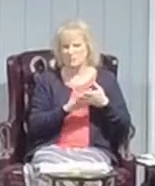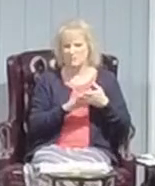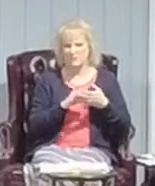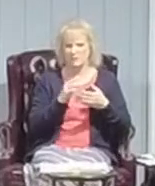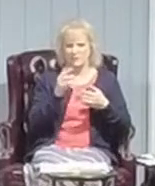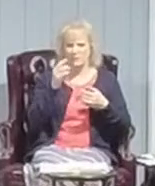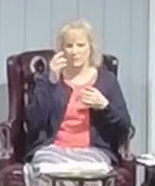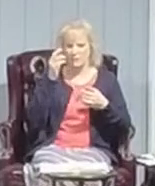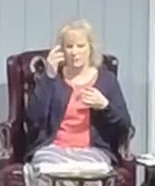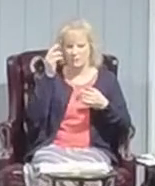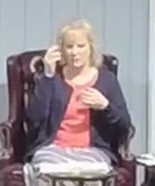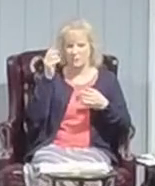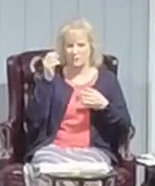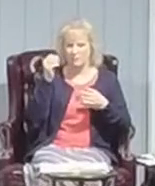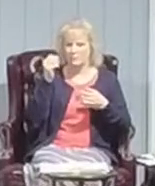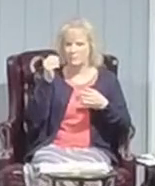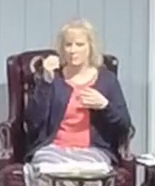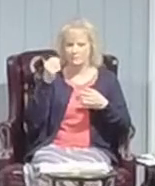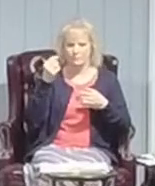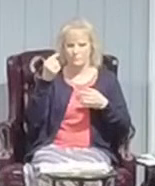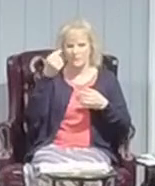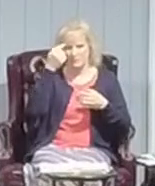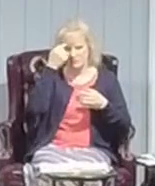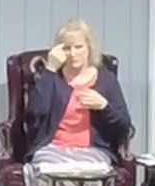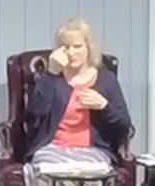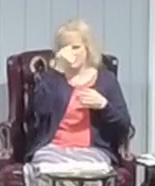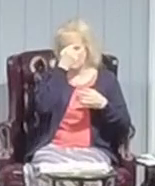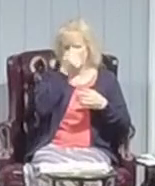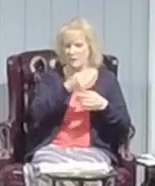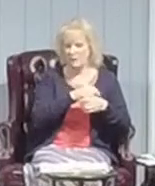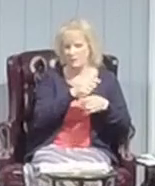he thought I was picking this guy up for a different reason.